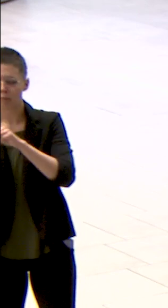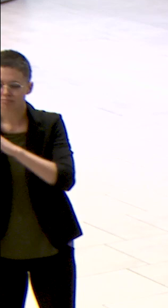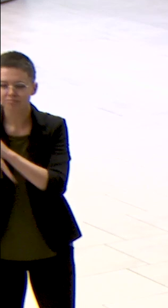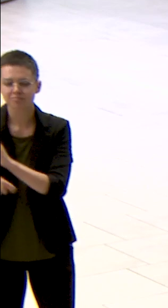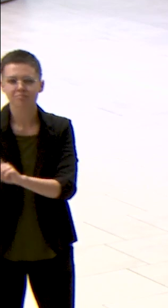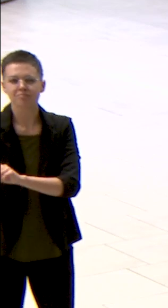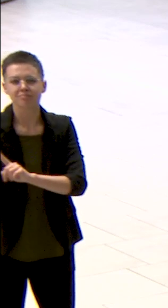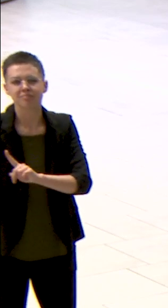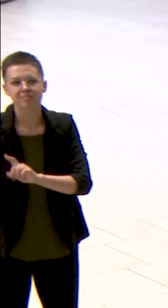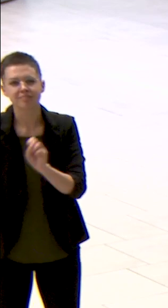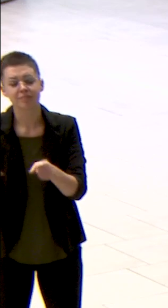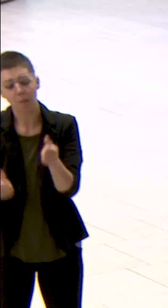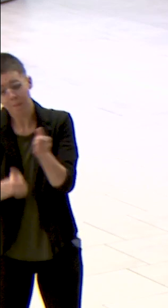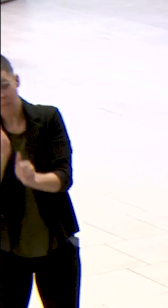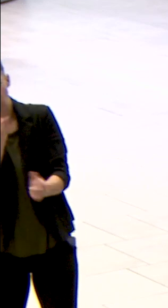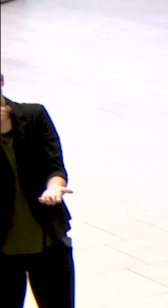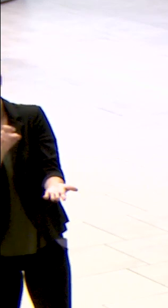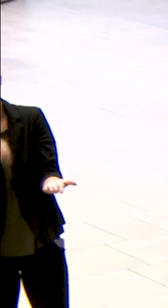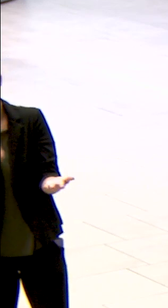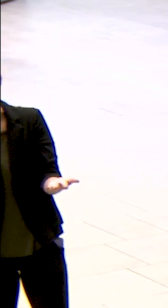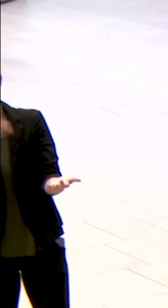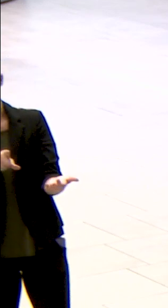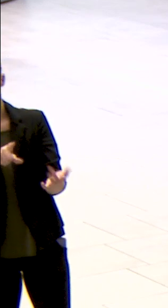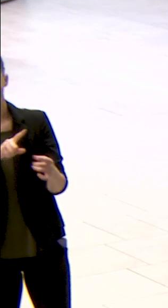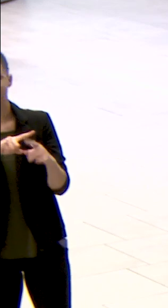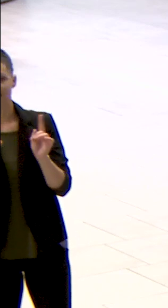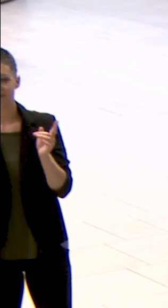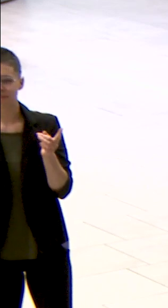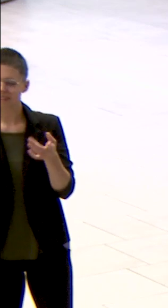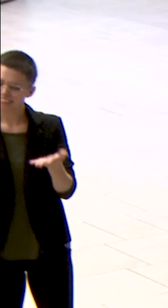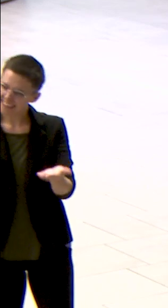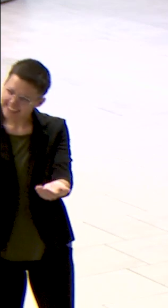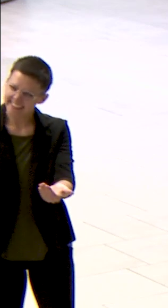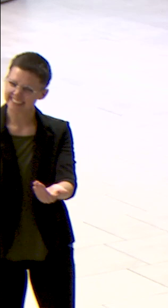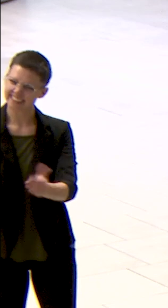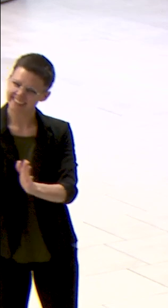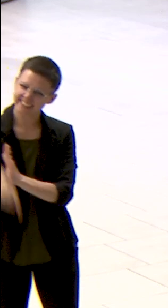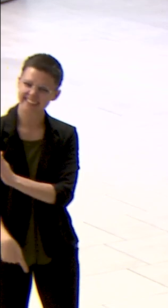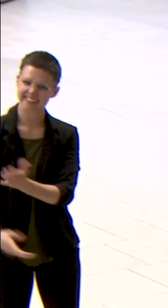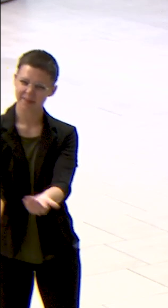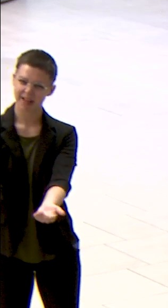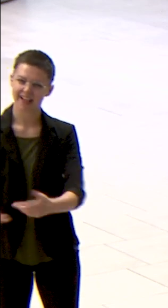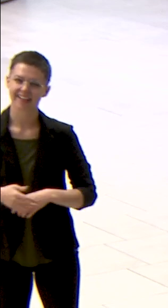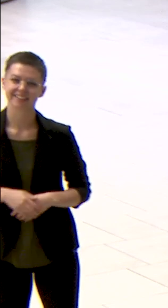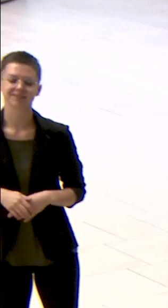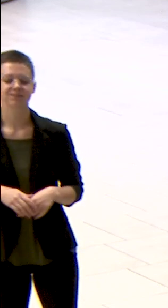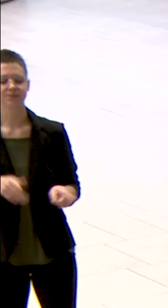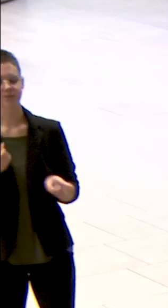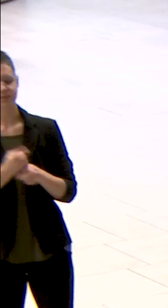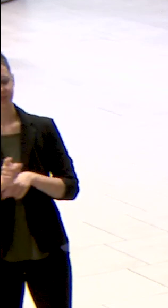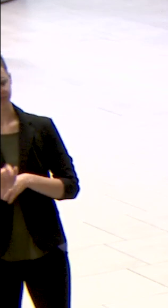it's like, yes, most people are, if that's probably true for most, but try a little harder, go a little deeper, you know? So. Yeah,